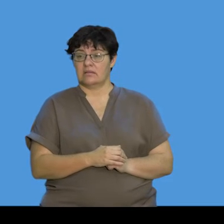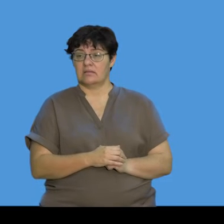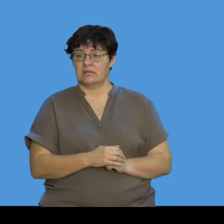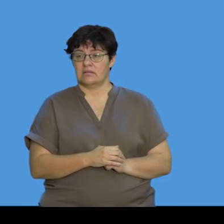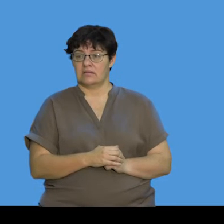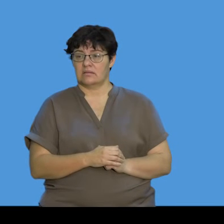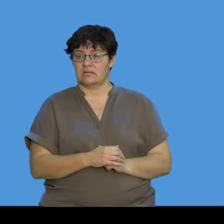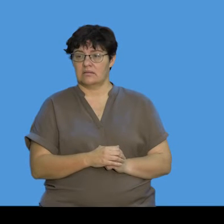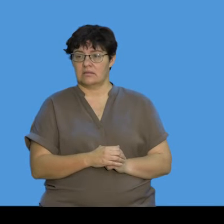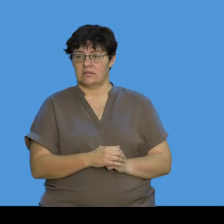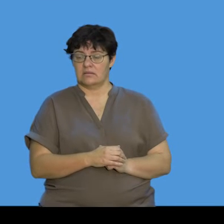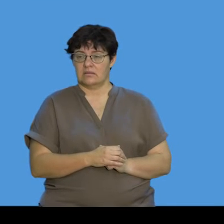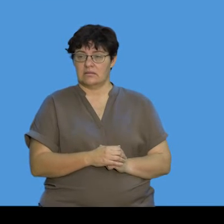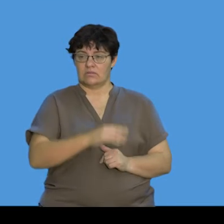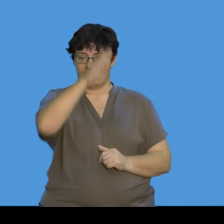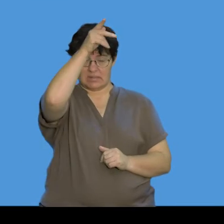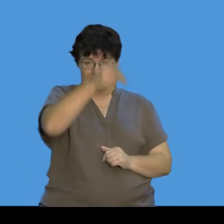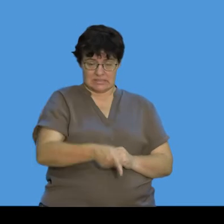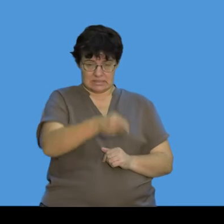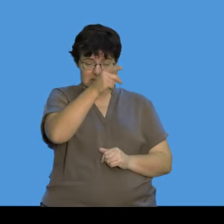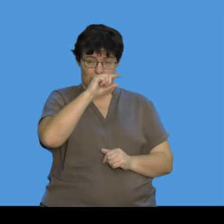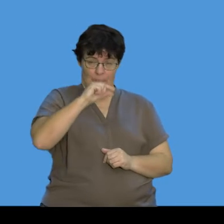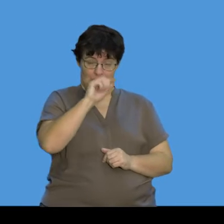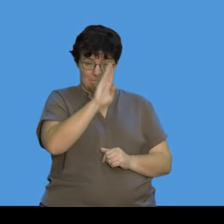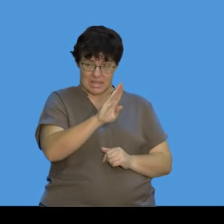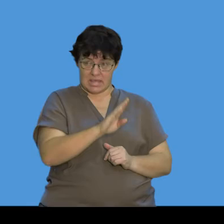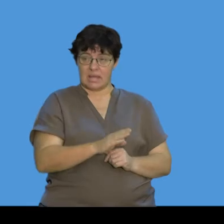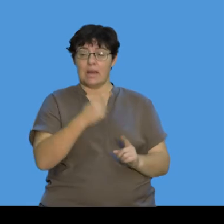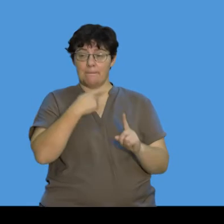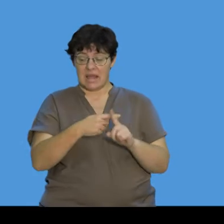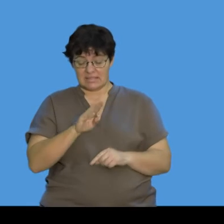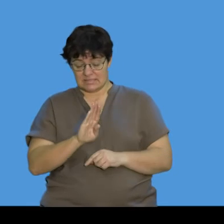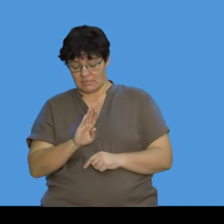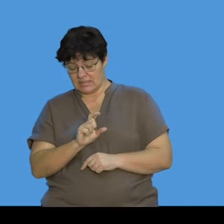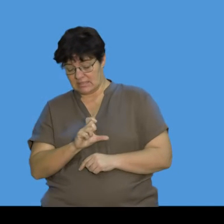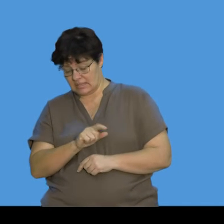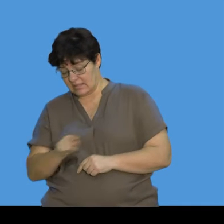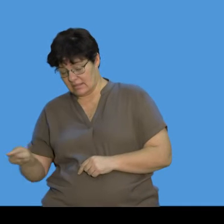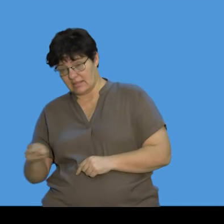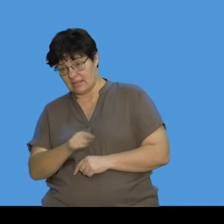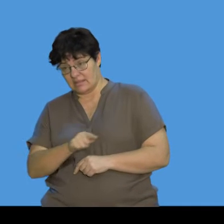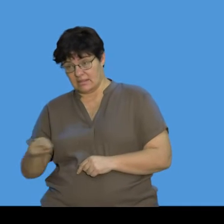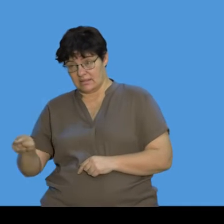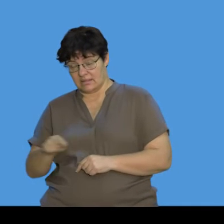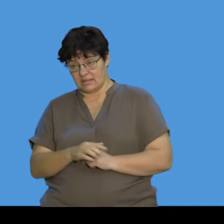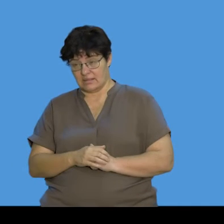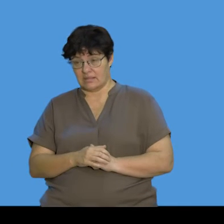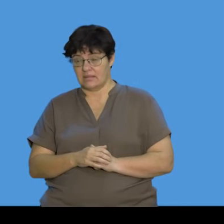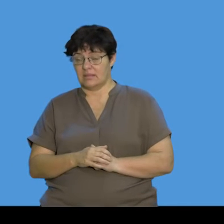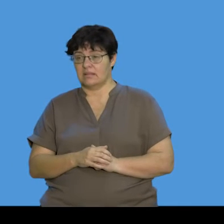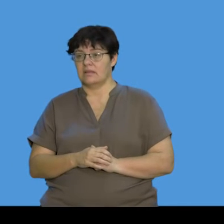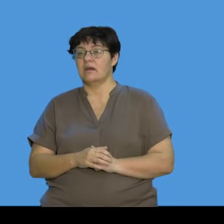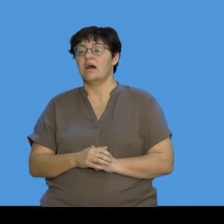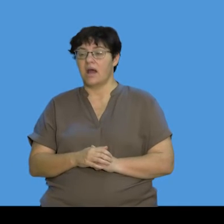diagram. The AC squared will be the B there, the small letter B, plus the BC squared will be the